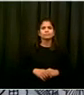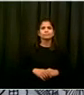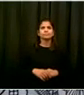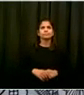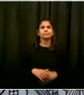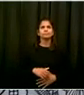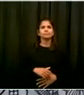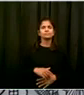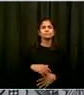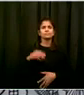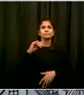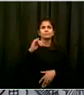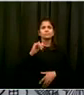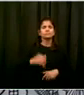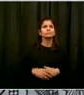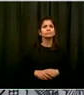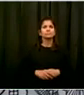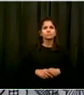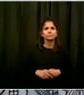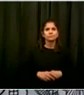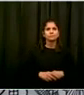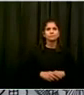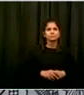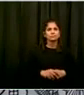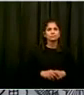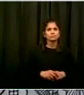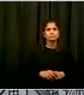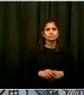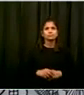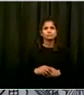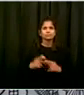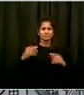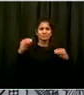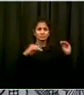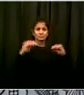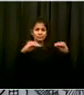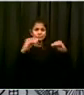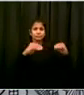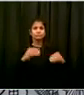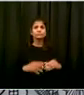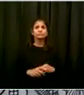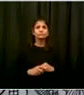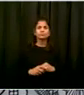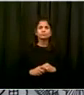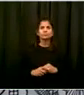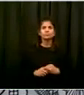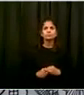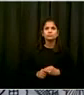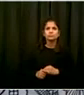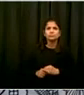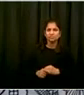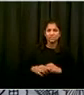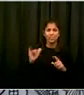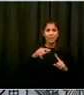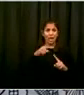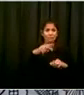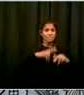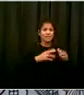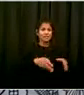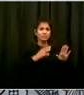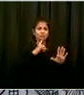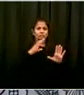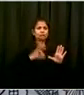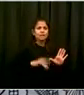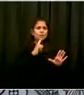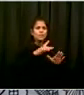few developers. So again, a private application is one thing, but a publicly sponsored rezoning is a different one. We're